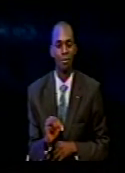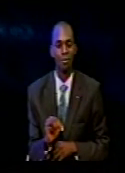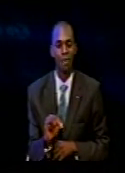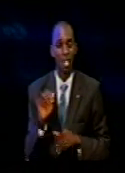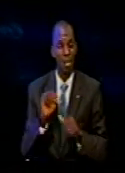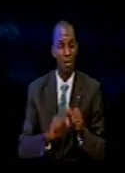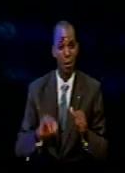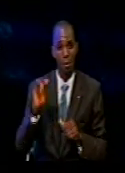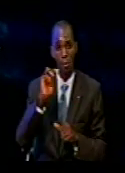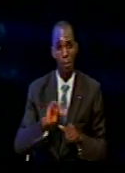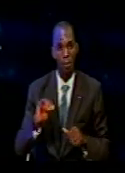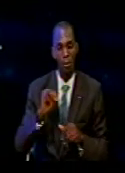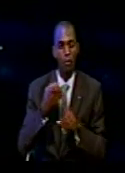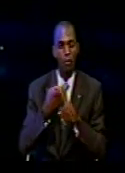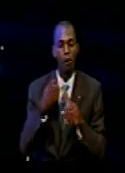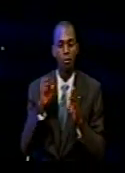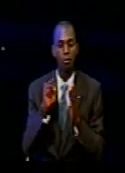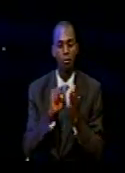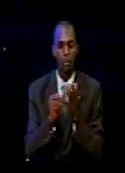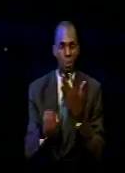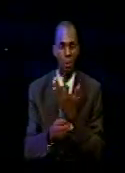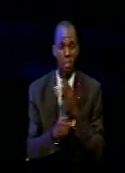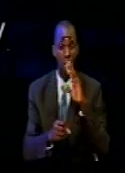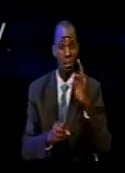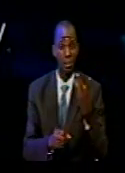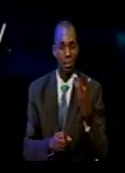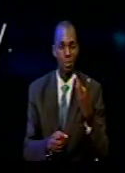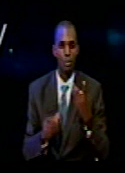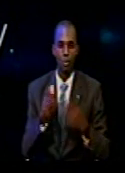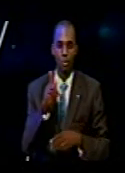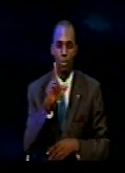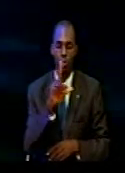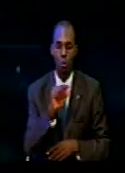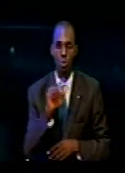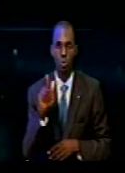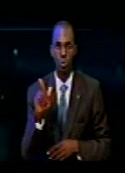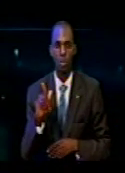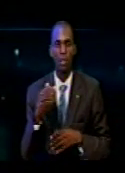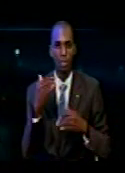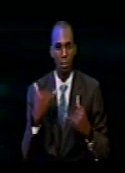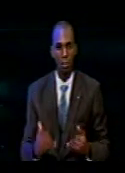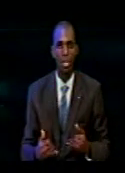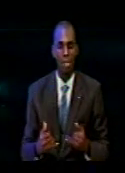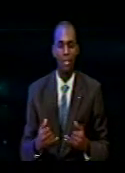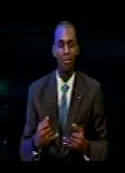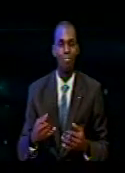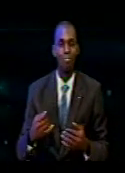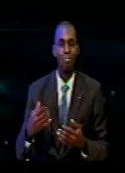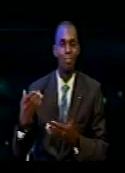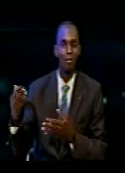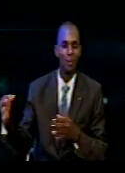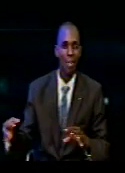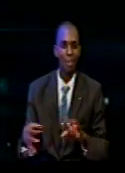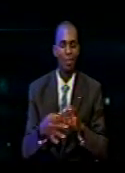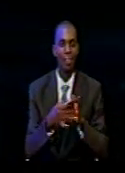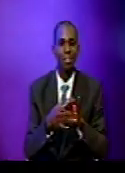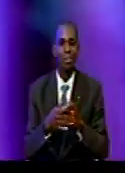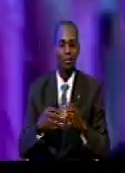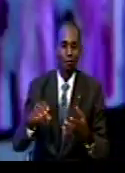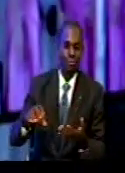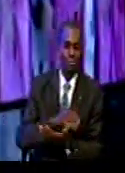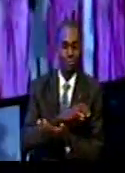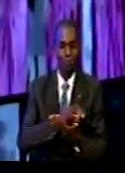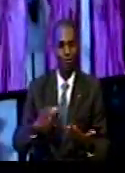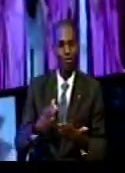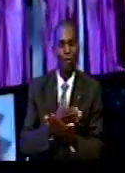African time, 17:50 GMT, every Monday from September 6, 2021. Now